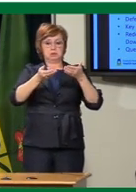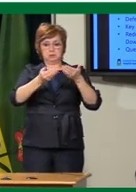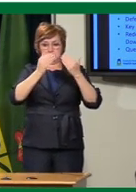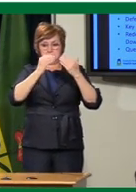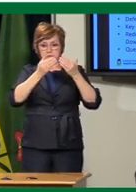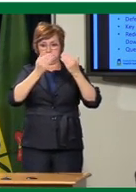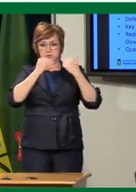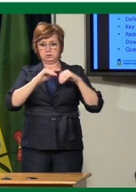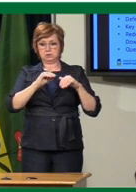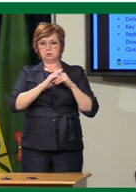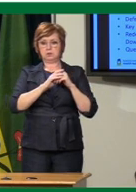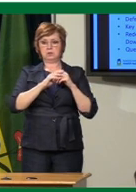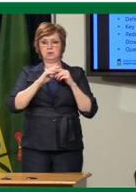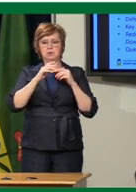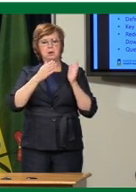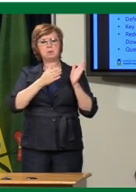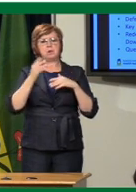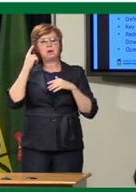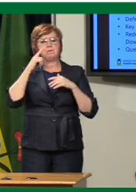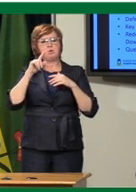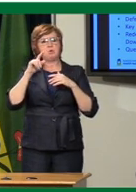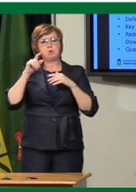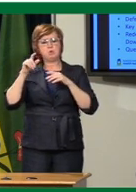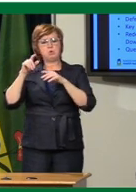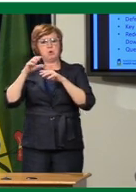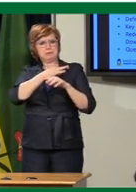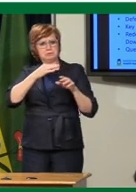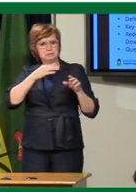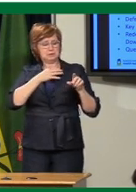we are in the process of